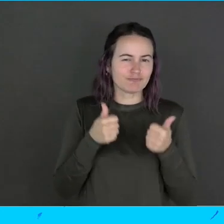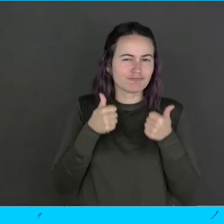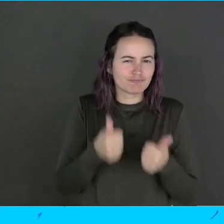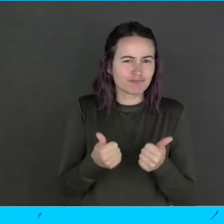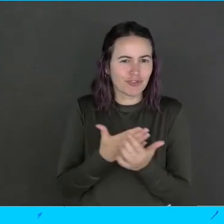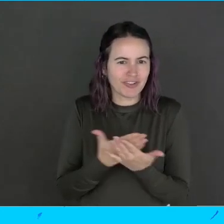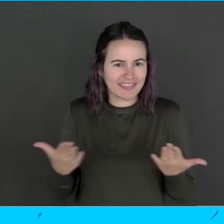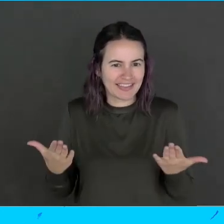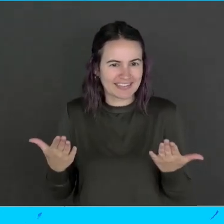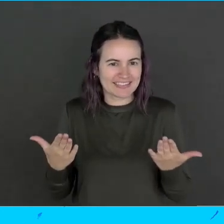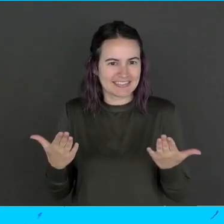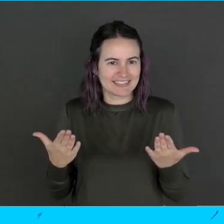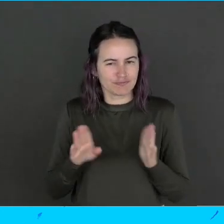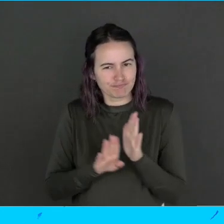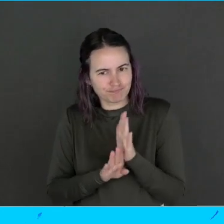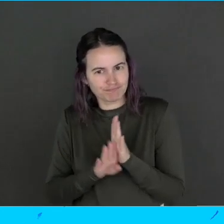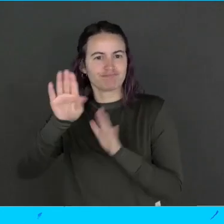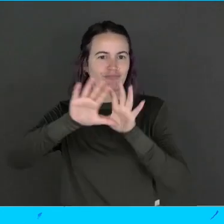today.